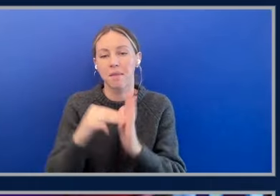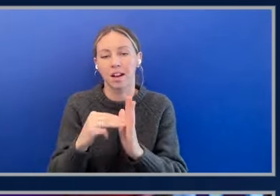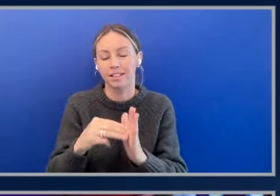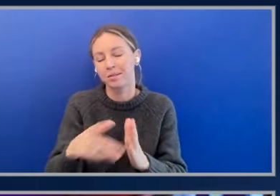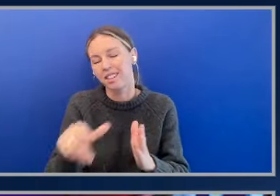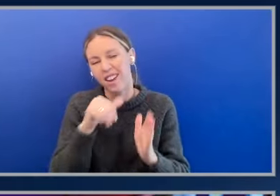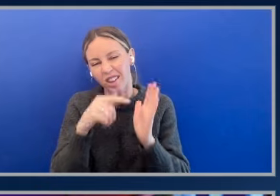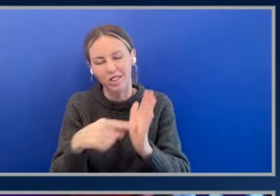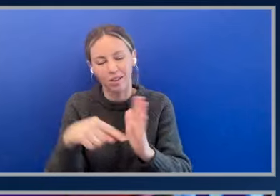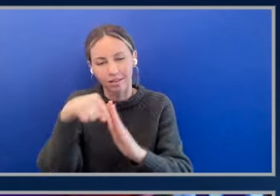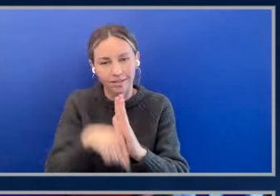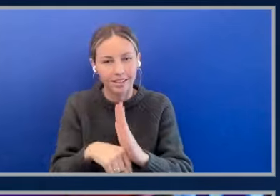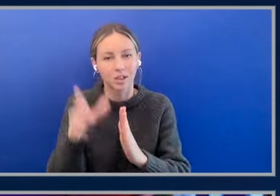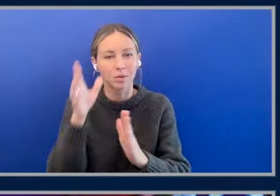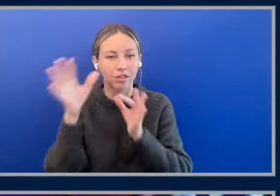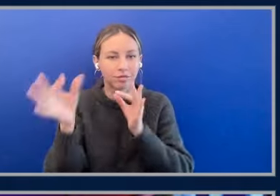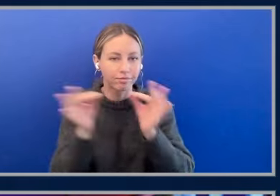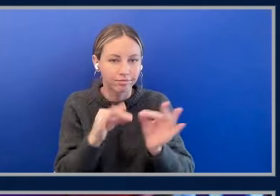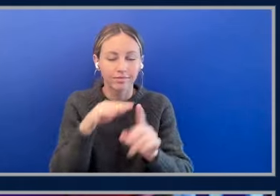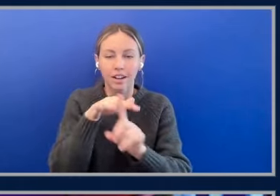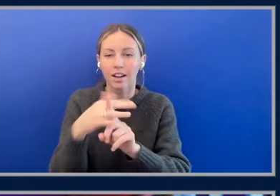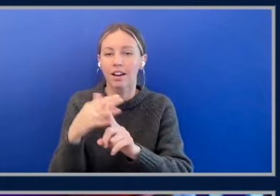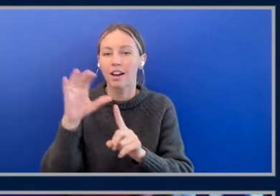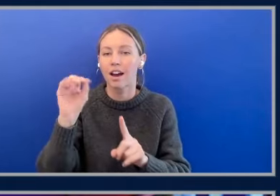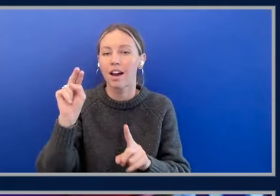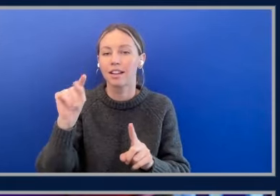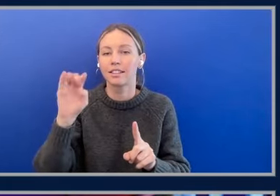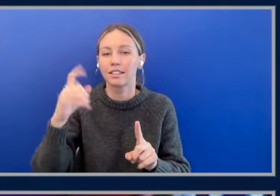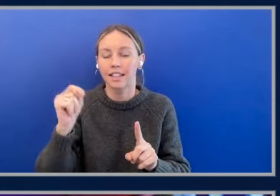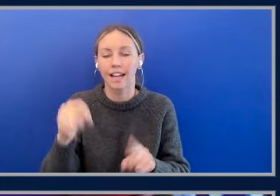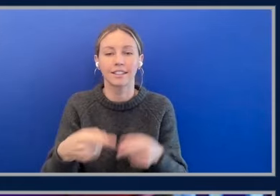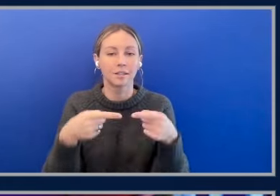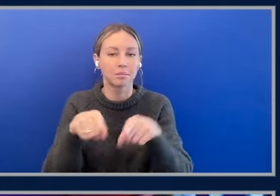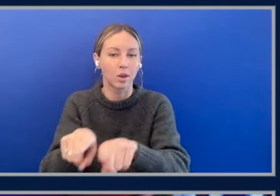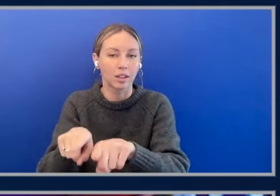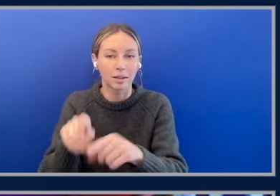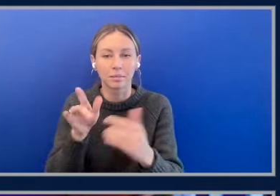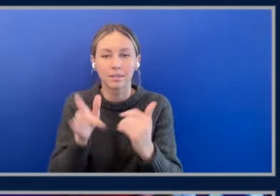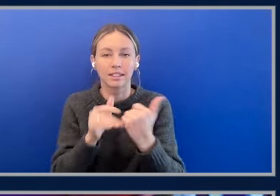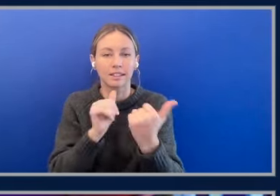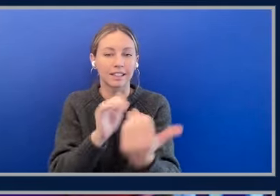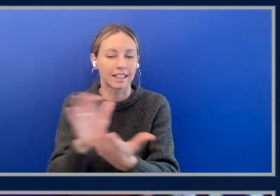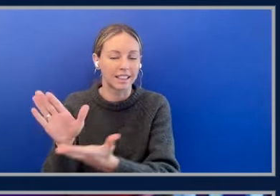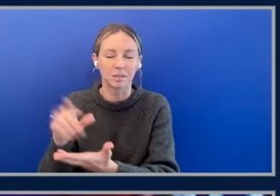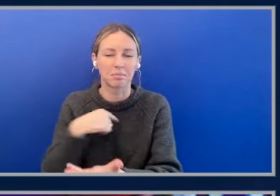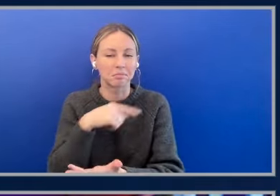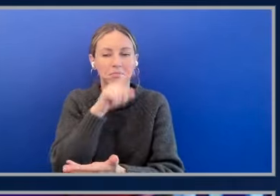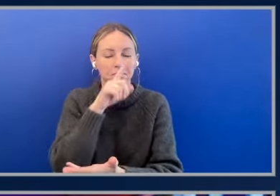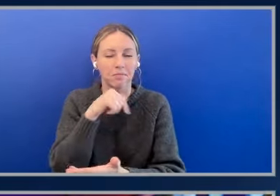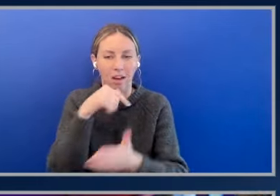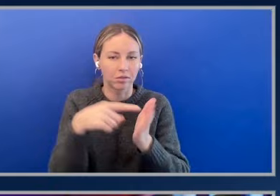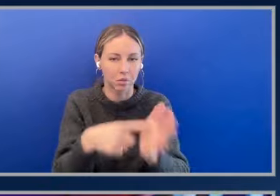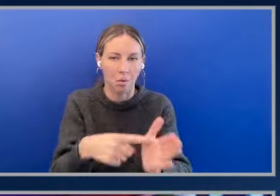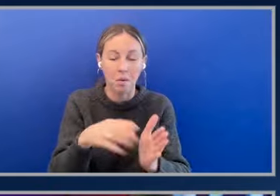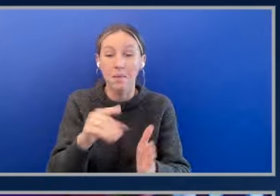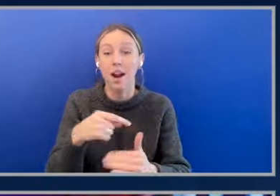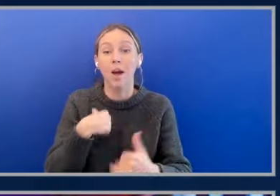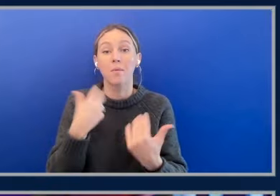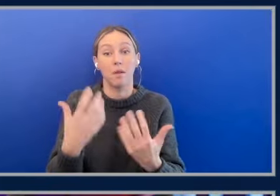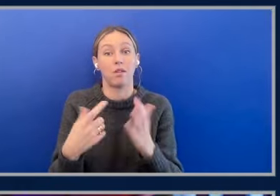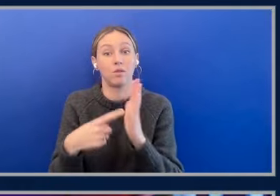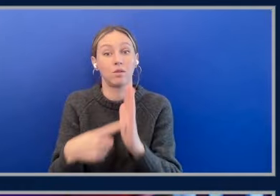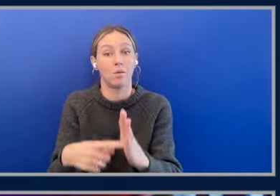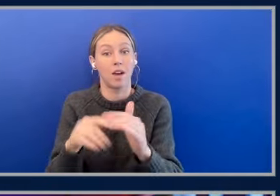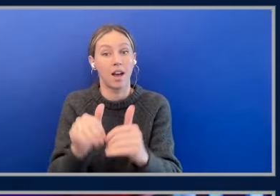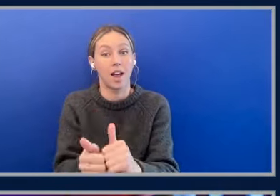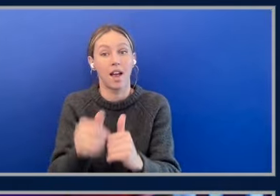shows how to use context parallelism techniques. But what I really want you to show is how easy it